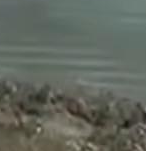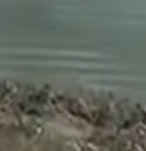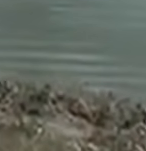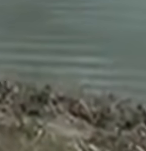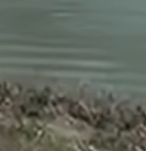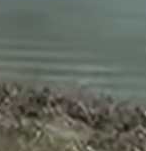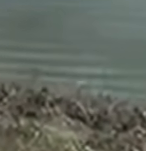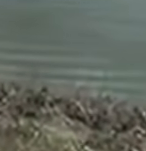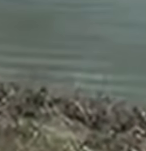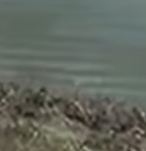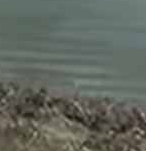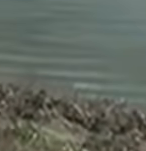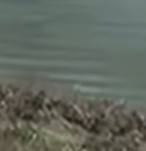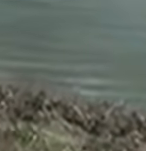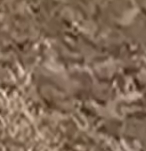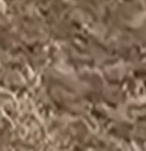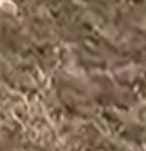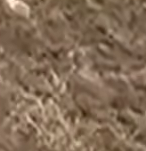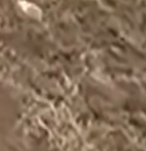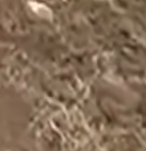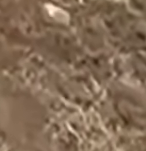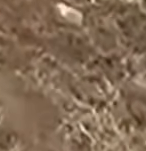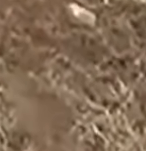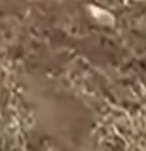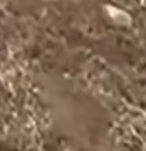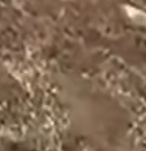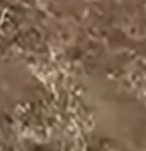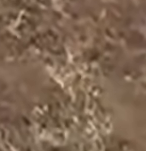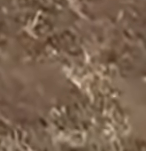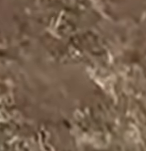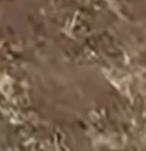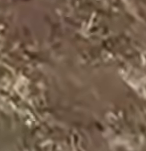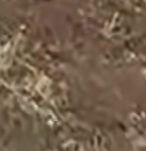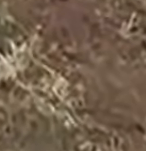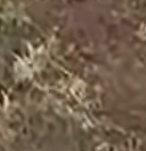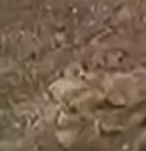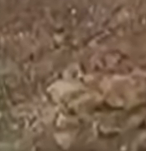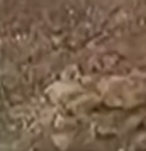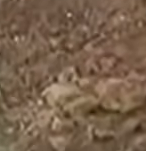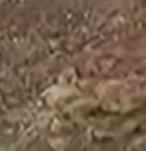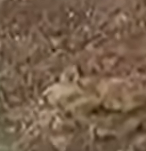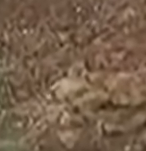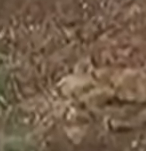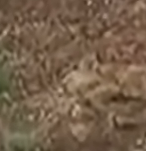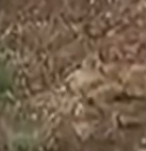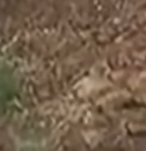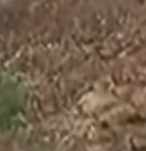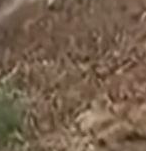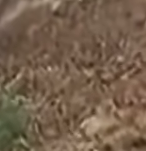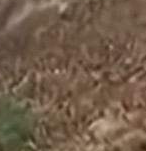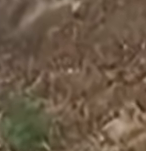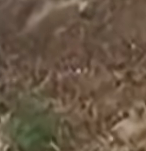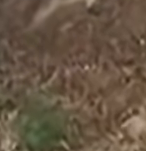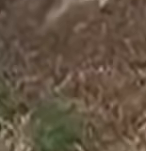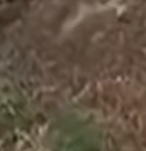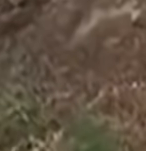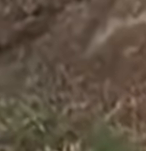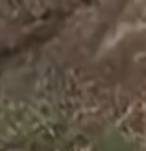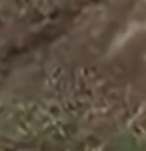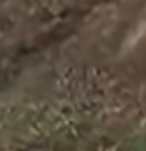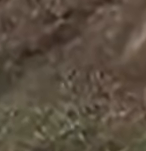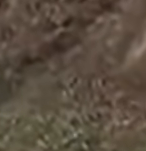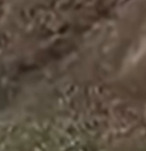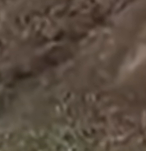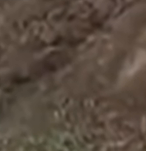Not only the Ampara Rajavavar, even the Ampara Reservoir is faced with a severe threat of destruction. This too has fallen prey to